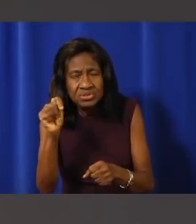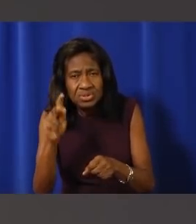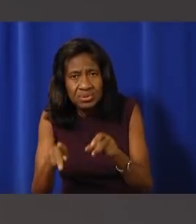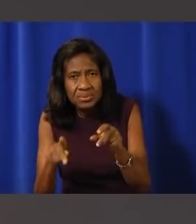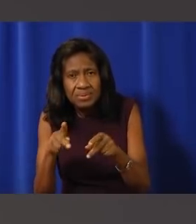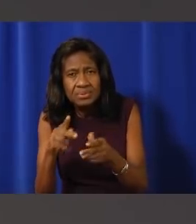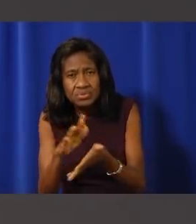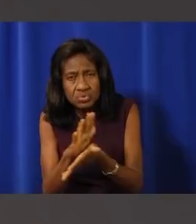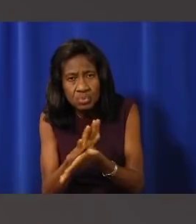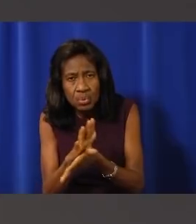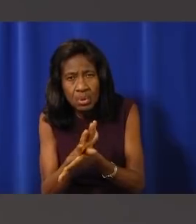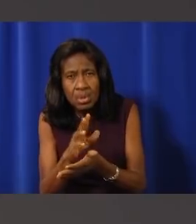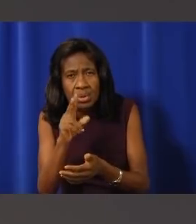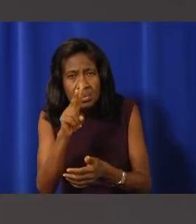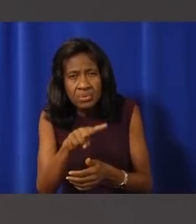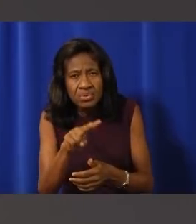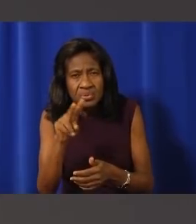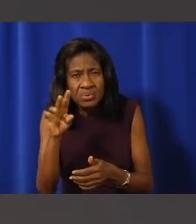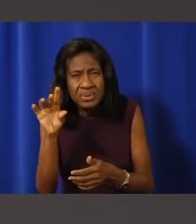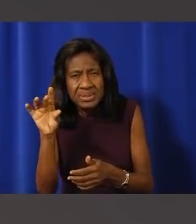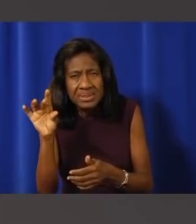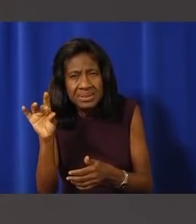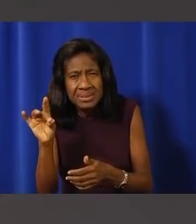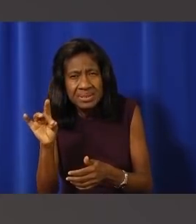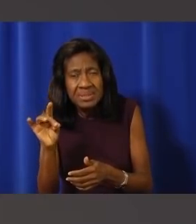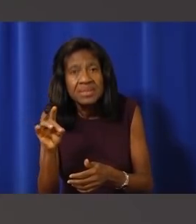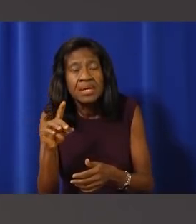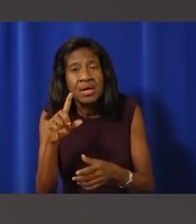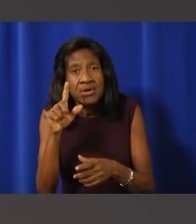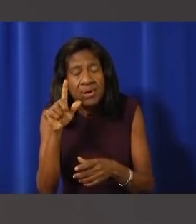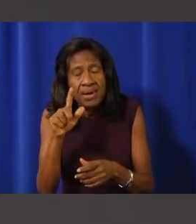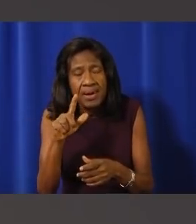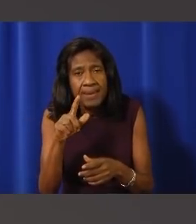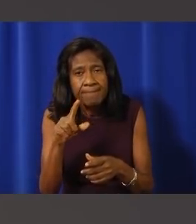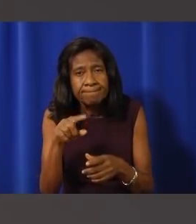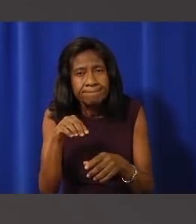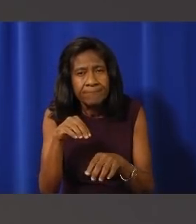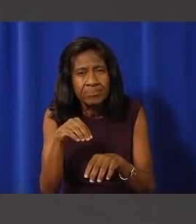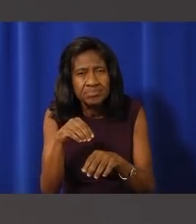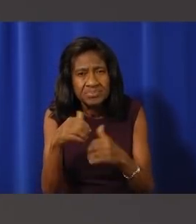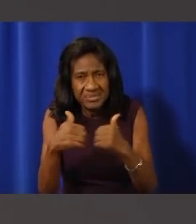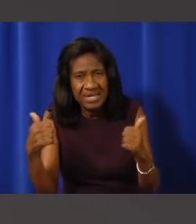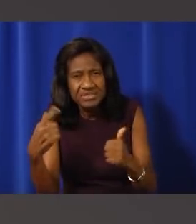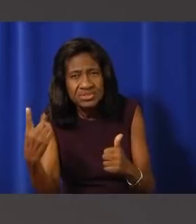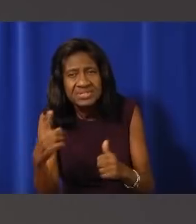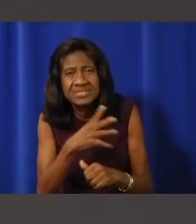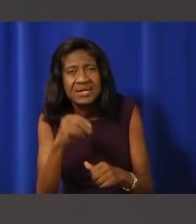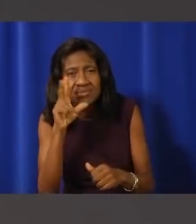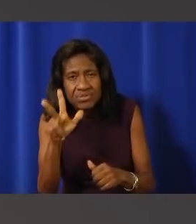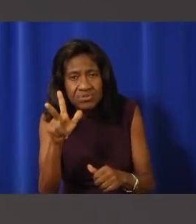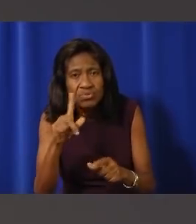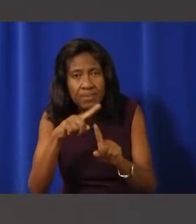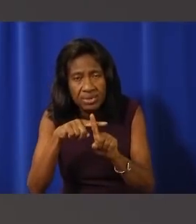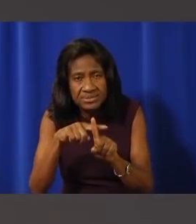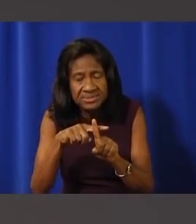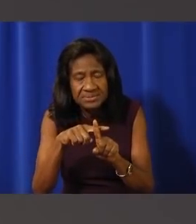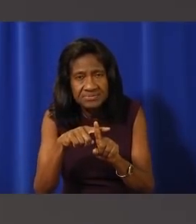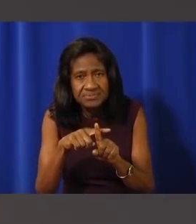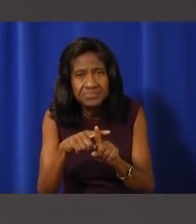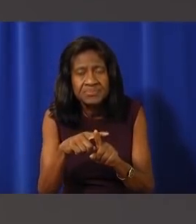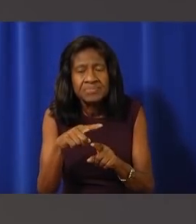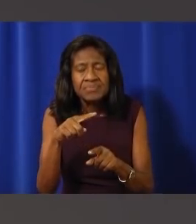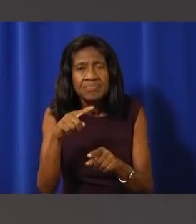and 3 of those in total were positive. Across the islands, therefore, we have seven different